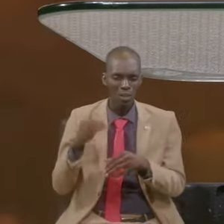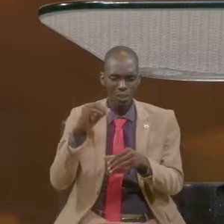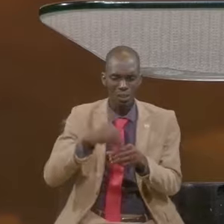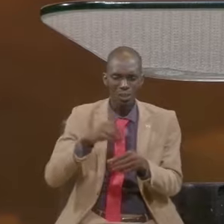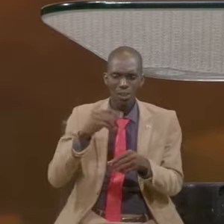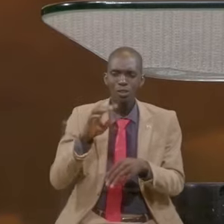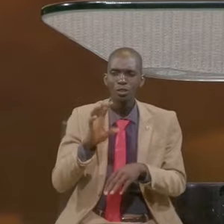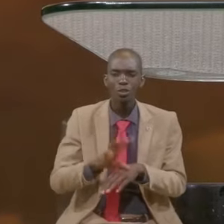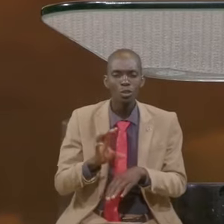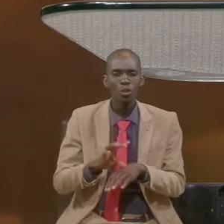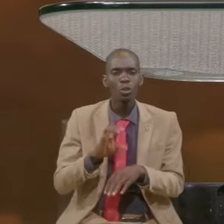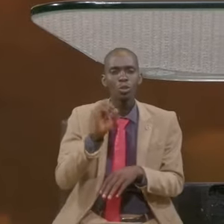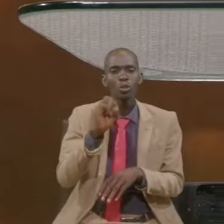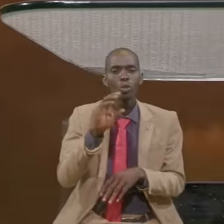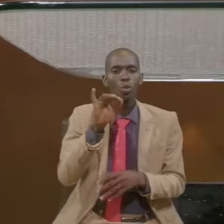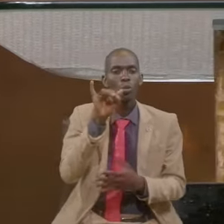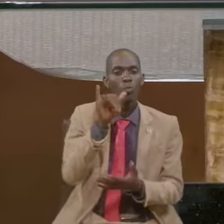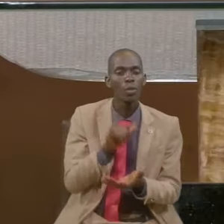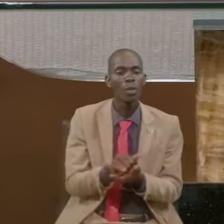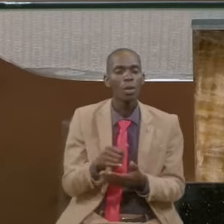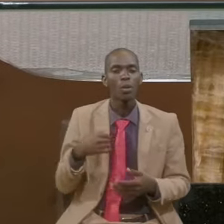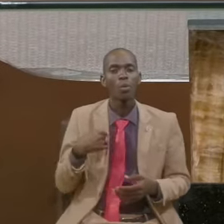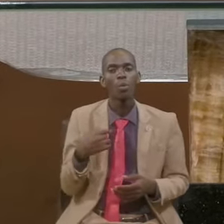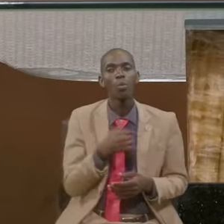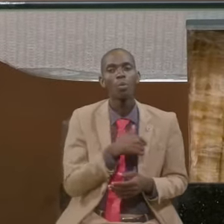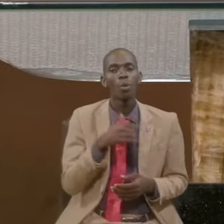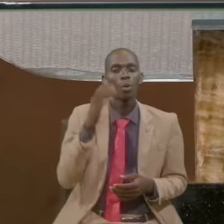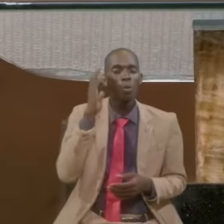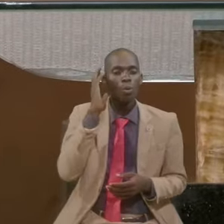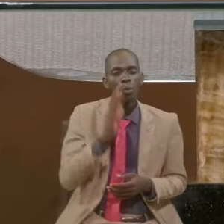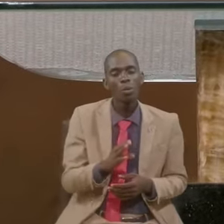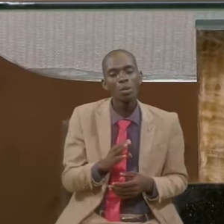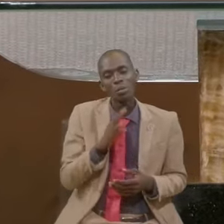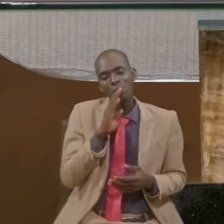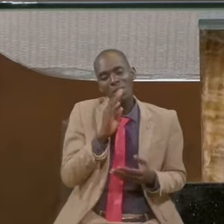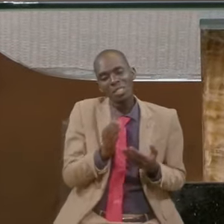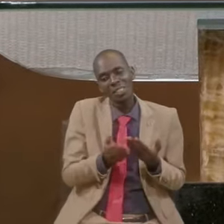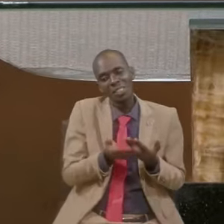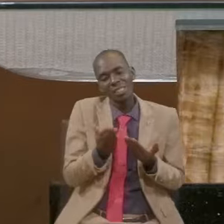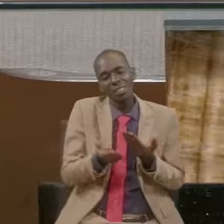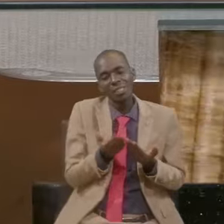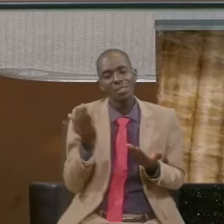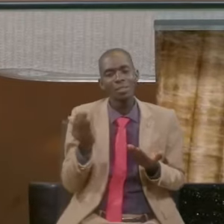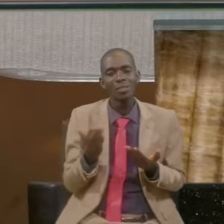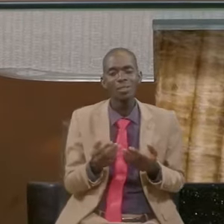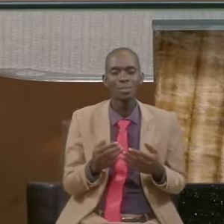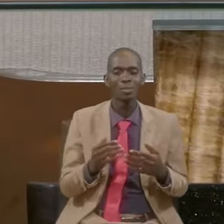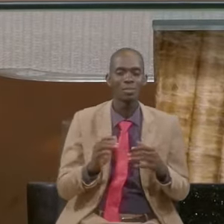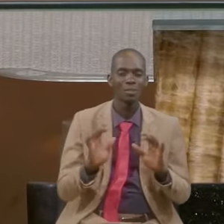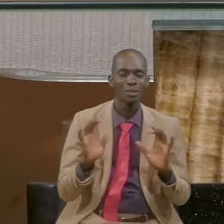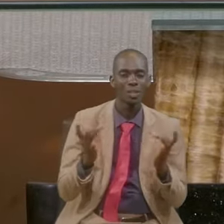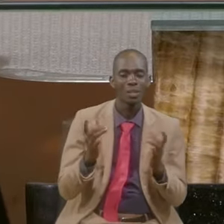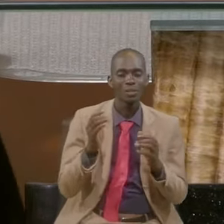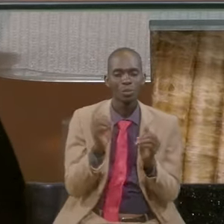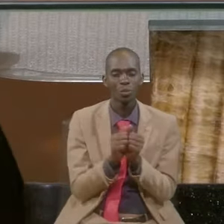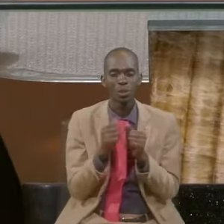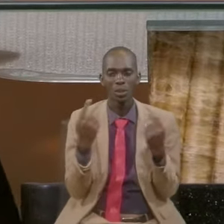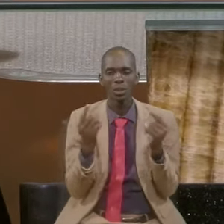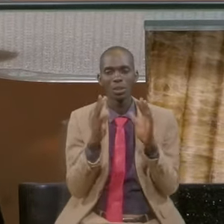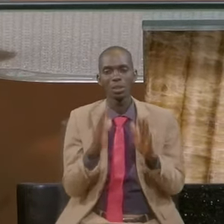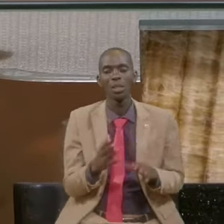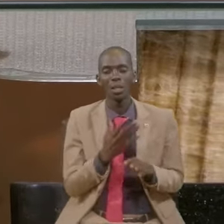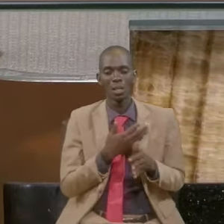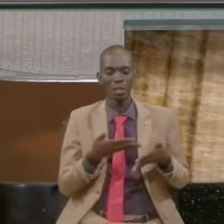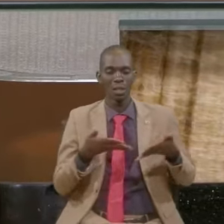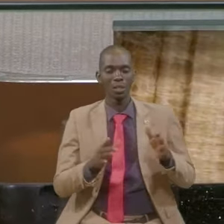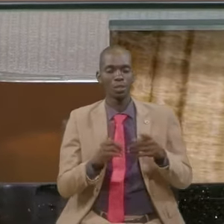church so that we will be lenient on the sinners and let them remain in their pollution. You